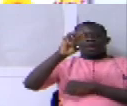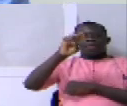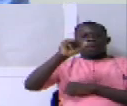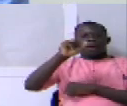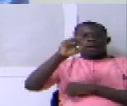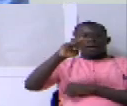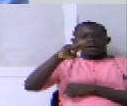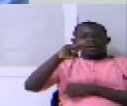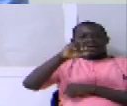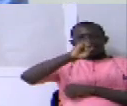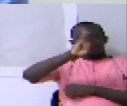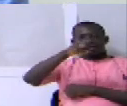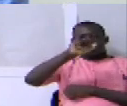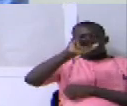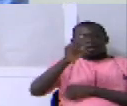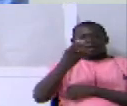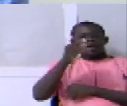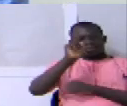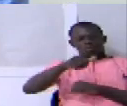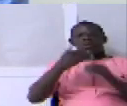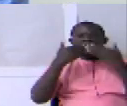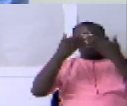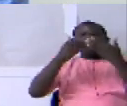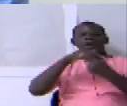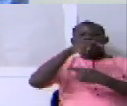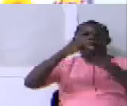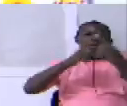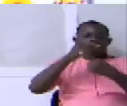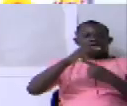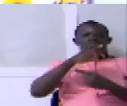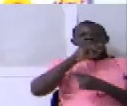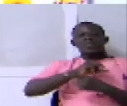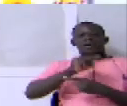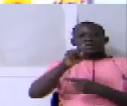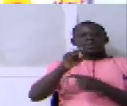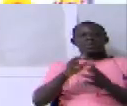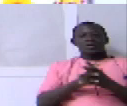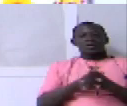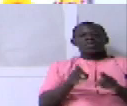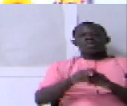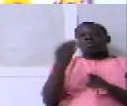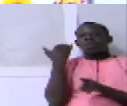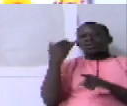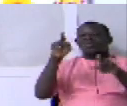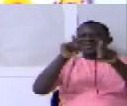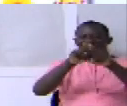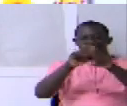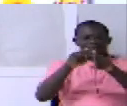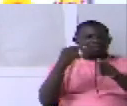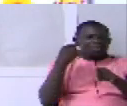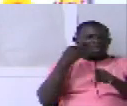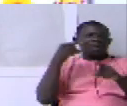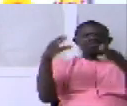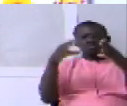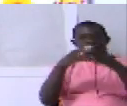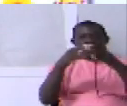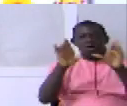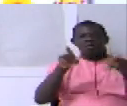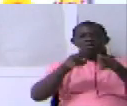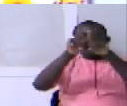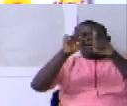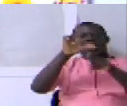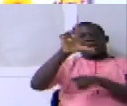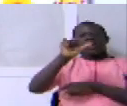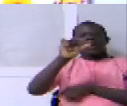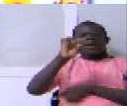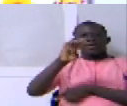you tell us about it? No fanam fo nyembanga kete nyami. It was the same day with Soriba Konde. Alum kili woni Soriba la kol keta